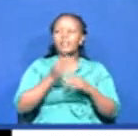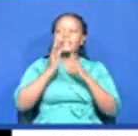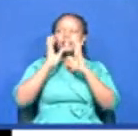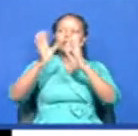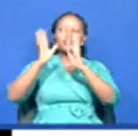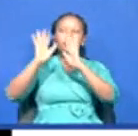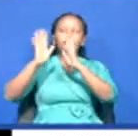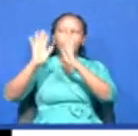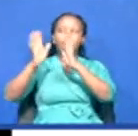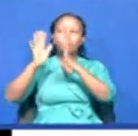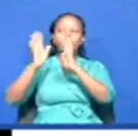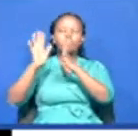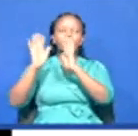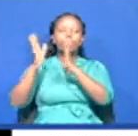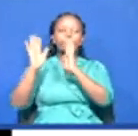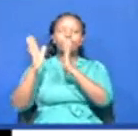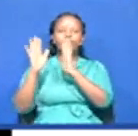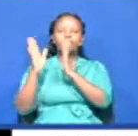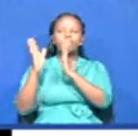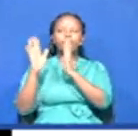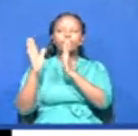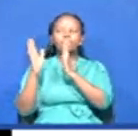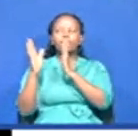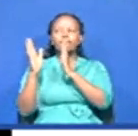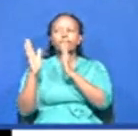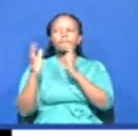for Madam Frida Kaberia.